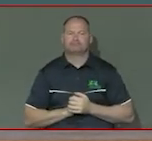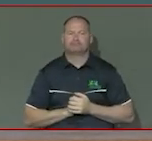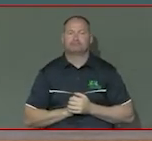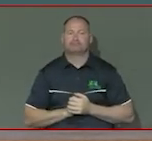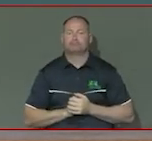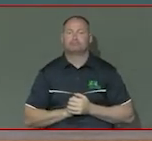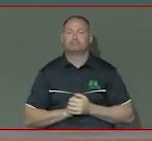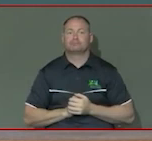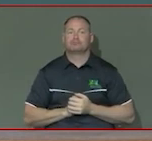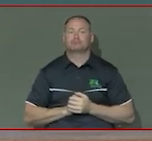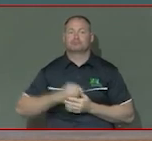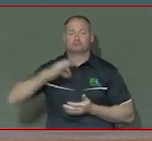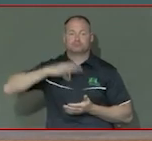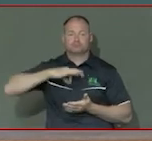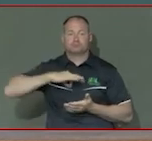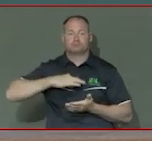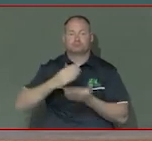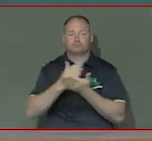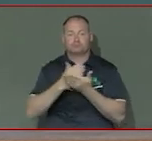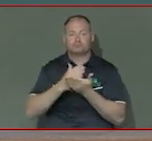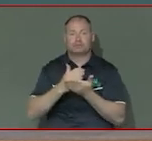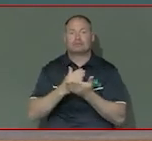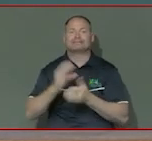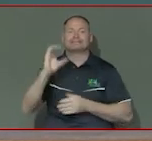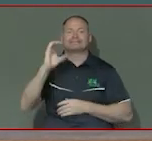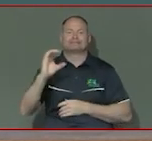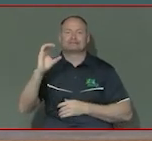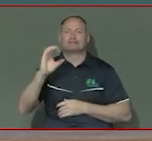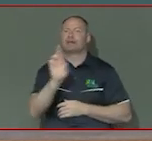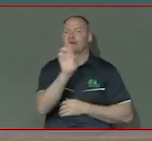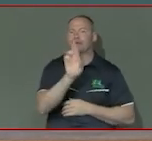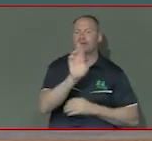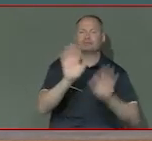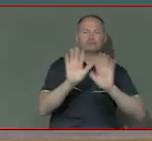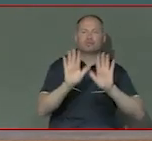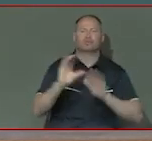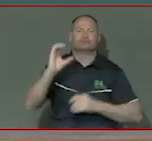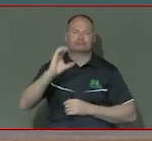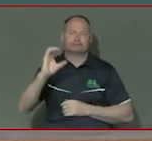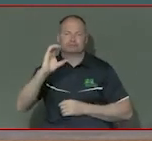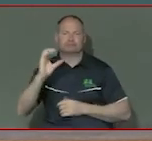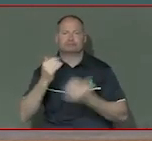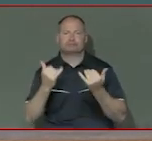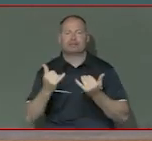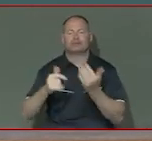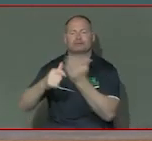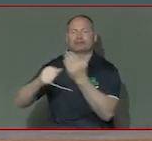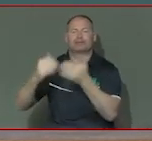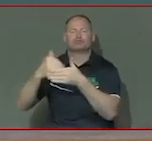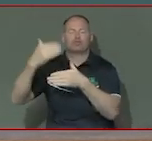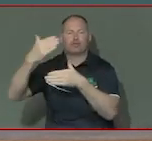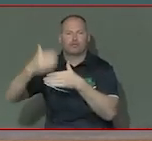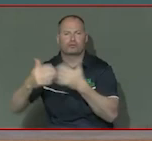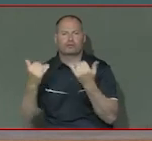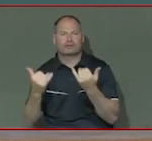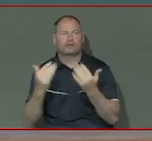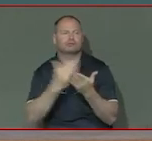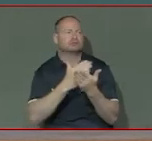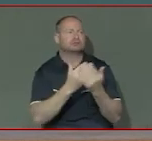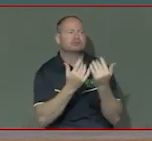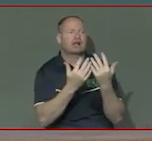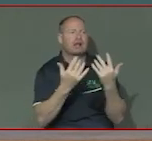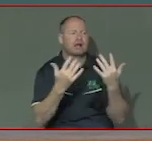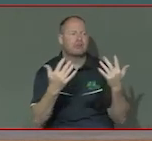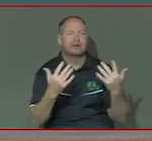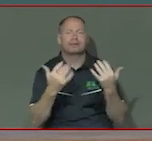always in cents per share. So you will take your net profit after tax, you will divide that by the number of shares, and